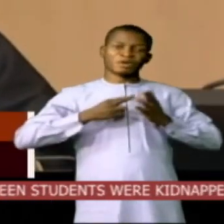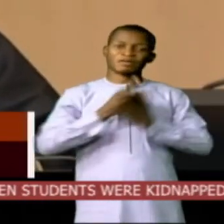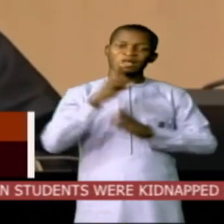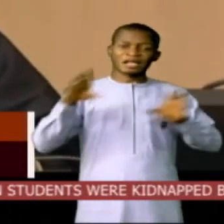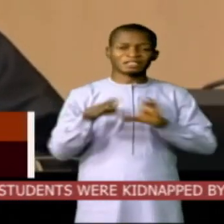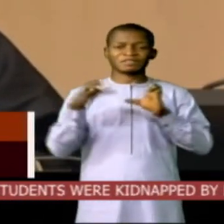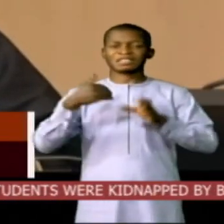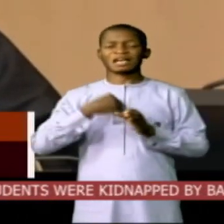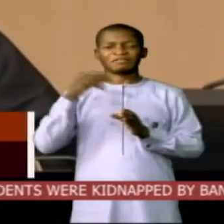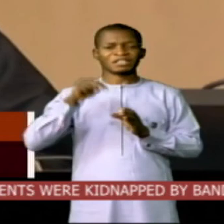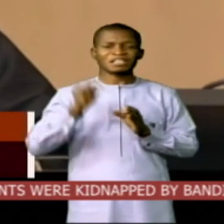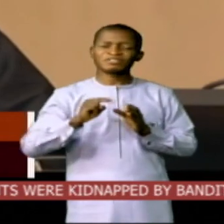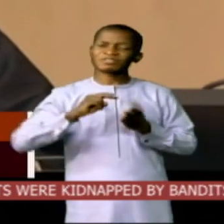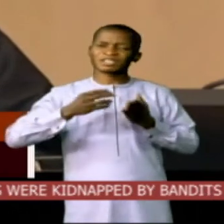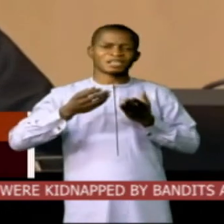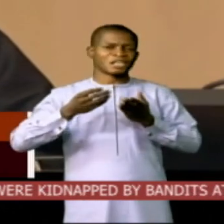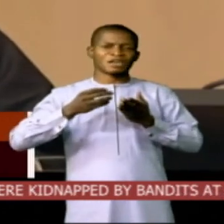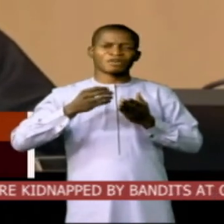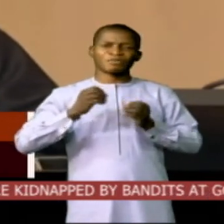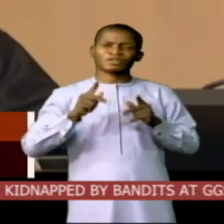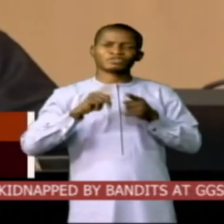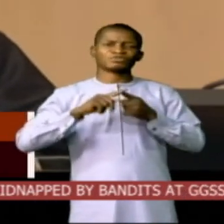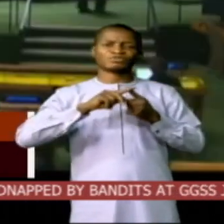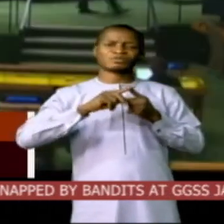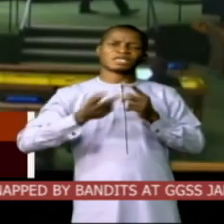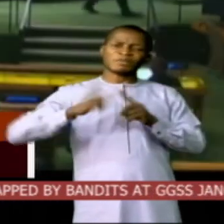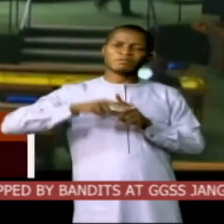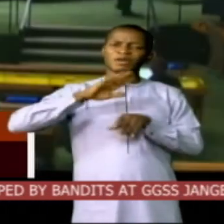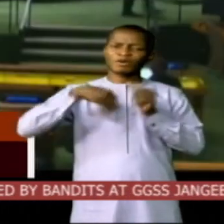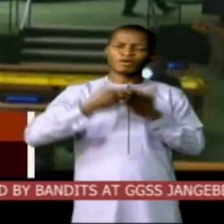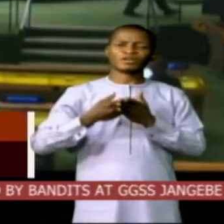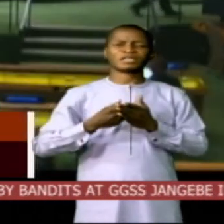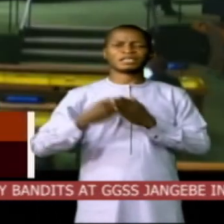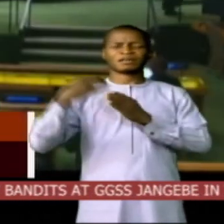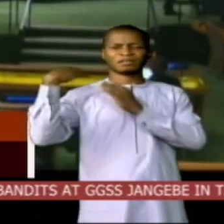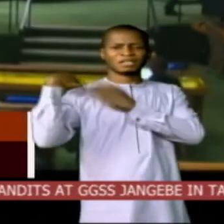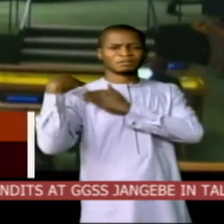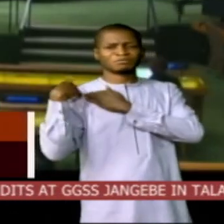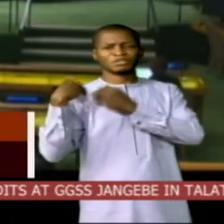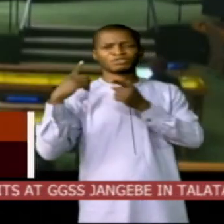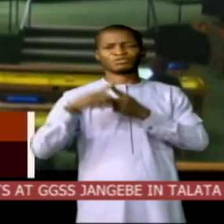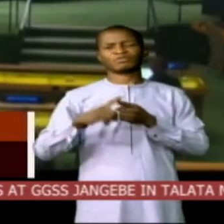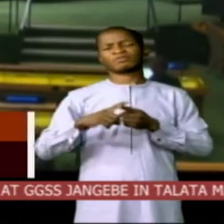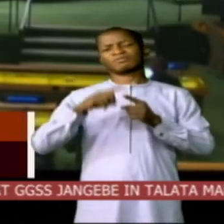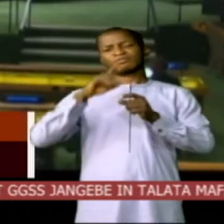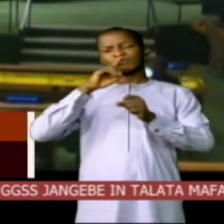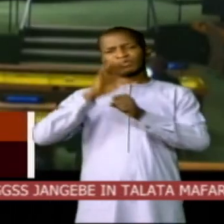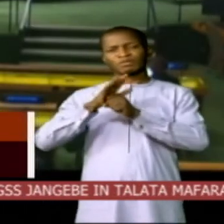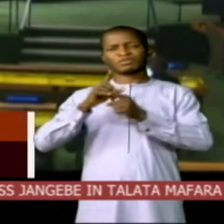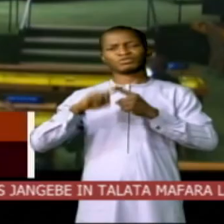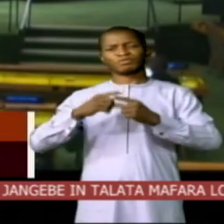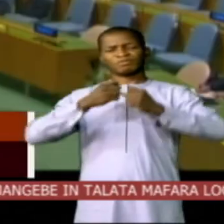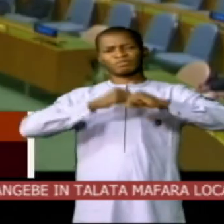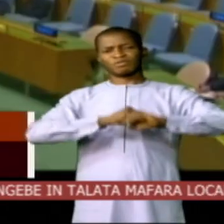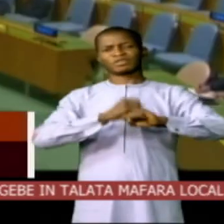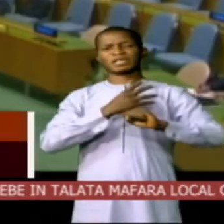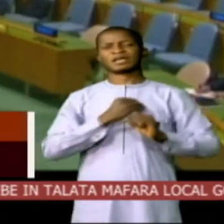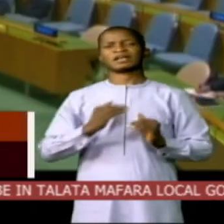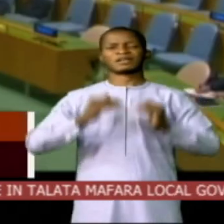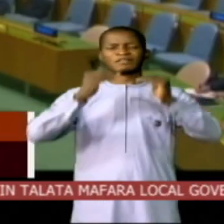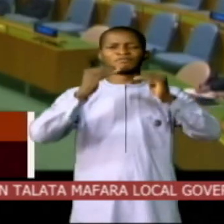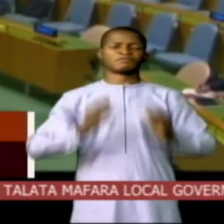the necessary means to implement their mandates and fulfill the shared promise to protect and advance